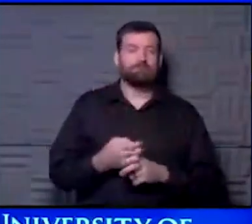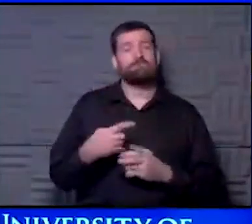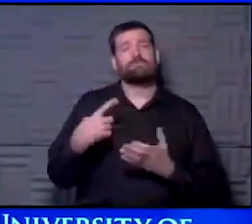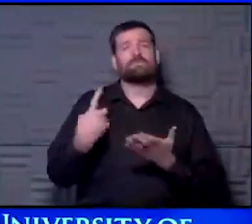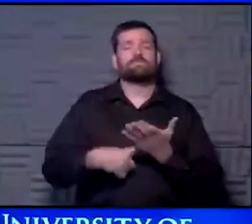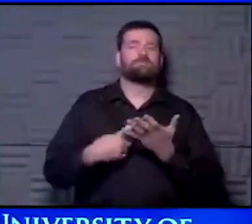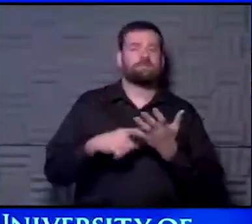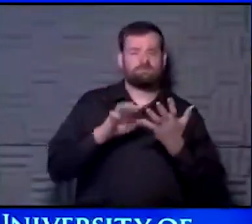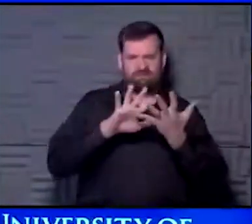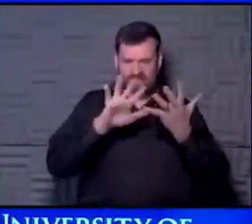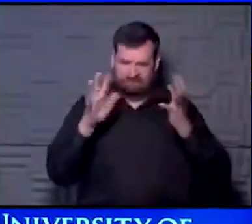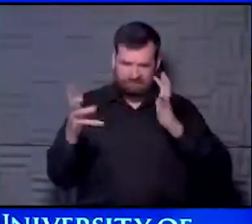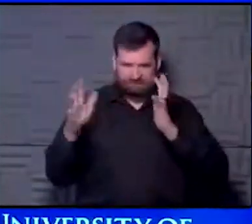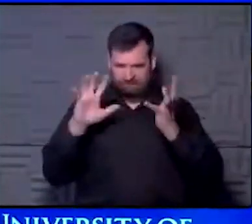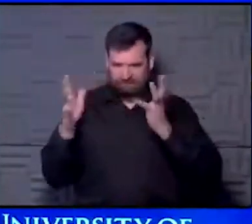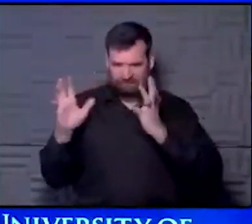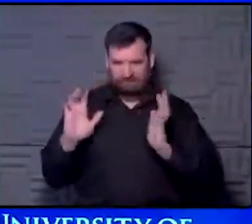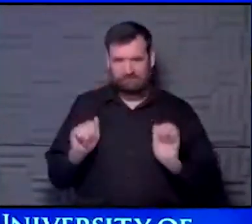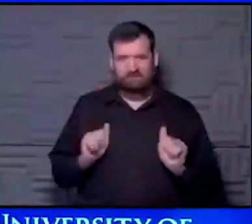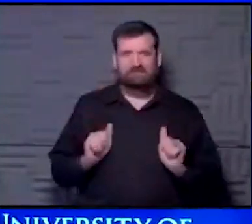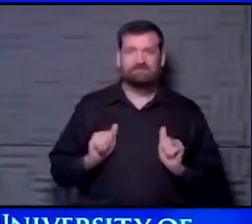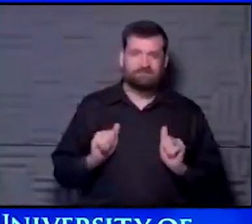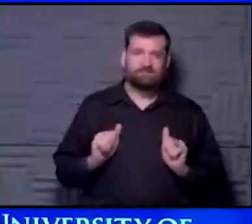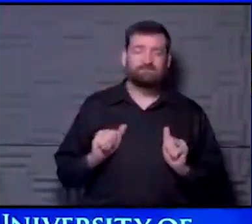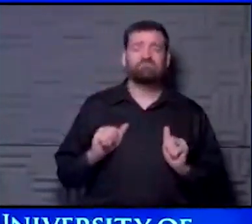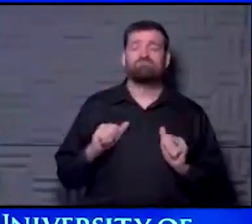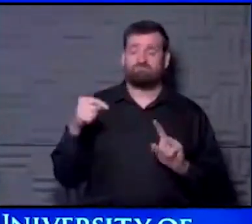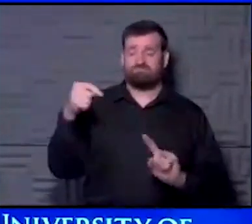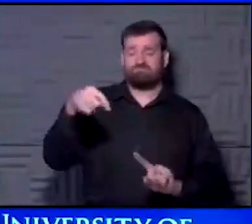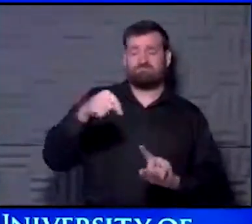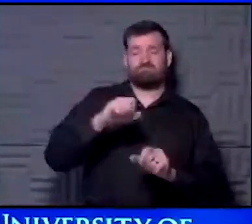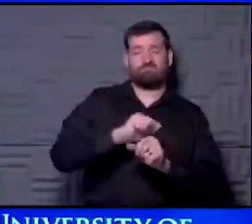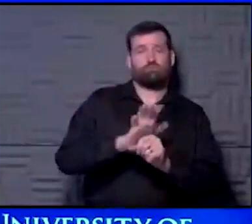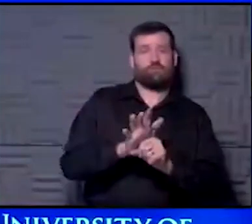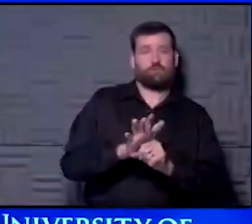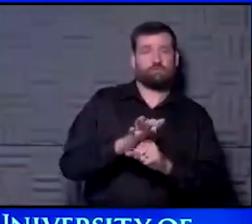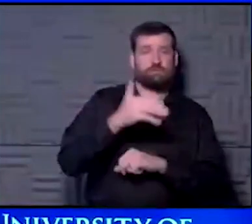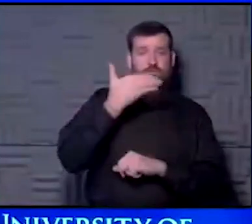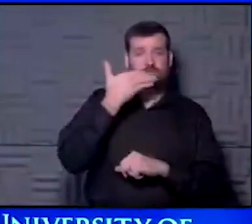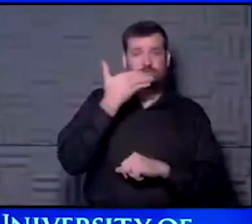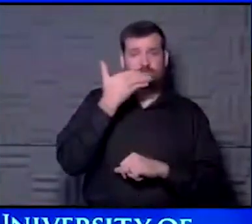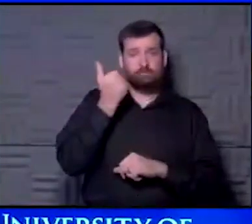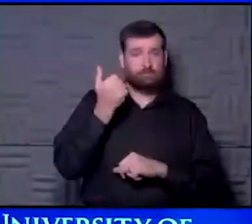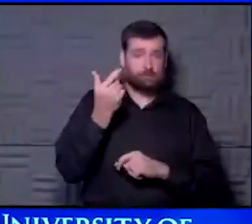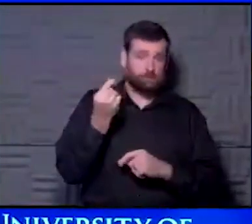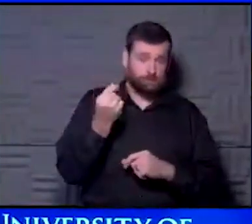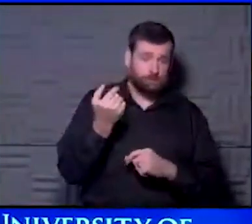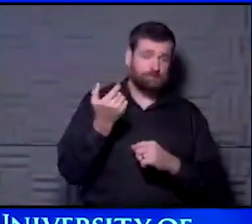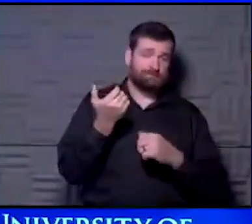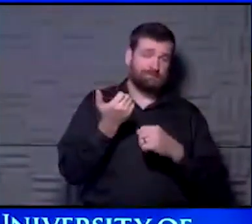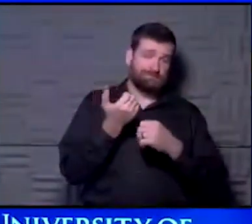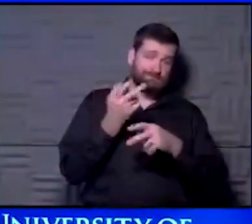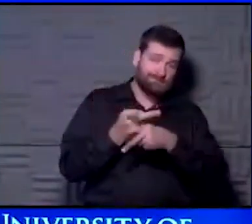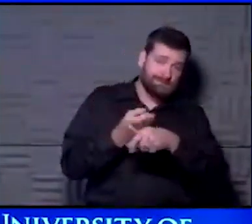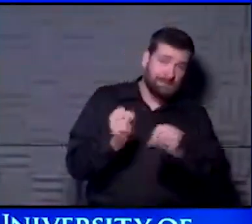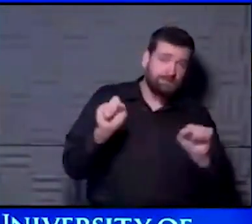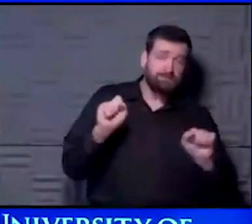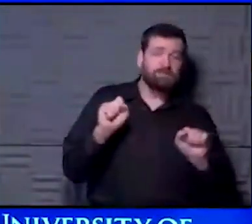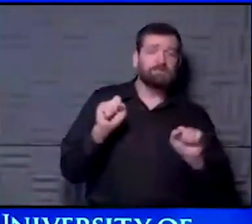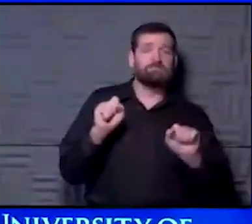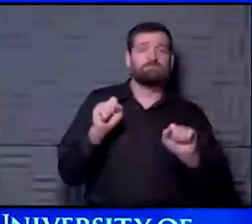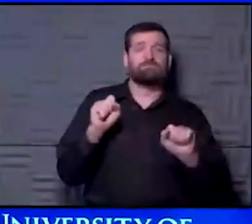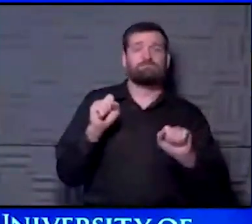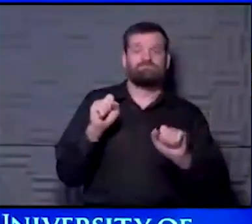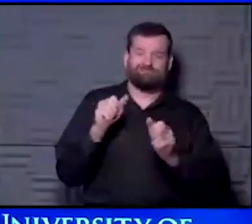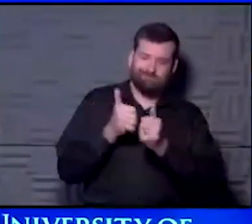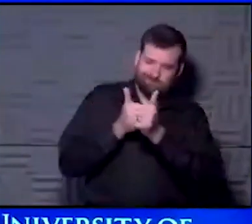different shades in our mind. I think around COVID-19, the best way to stay safe is to try and stay as close